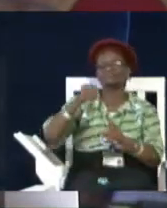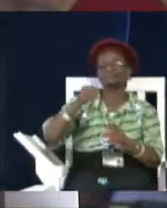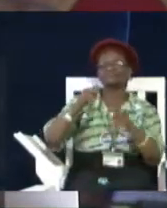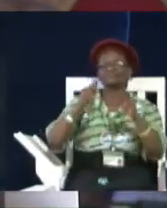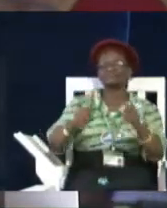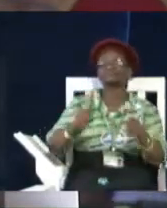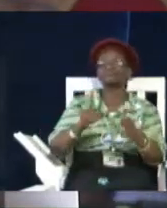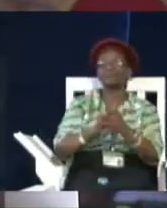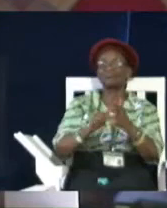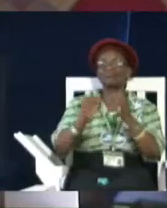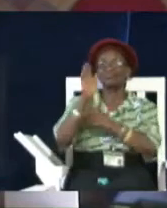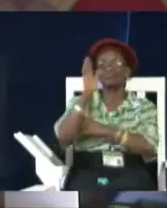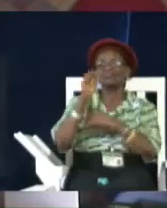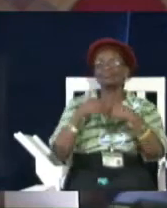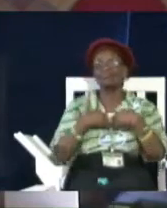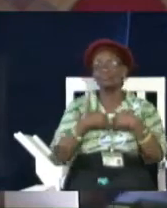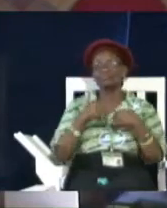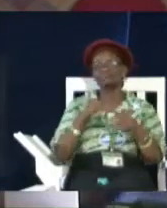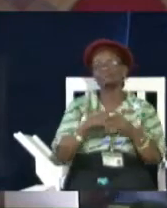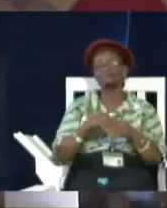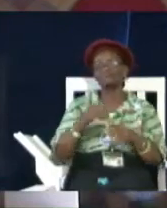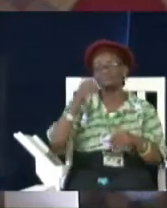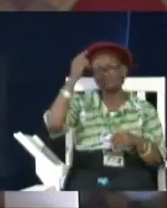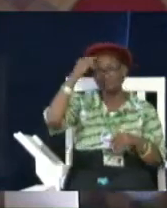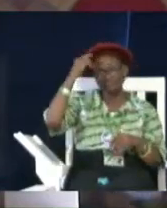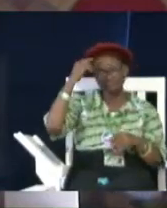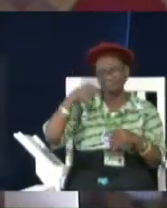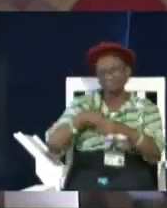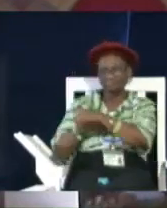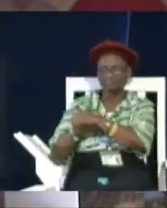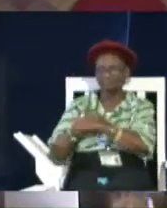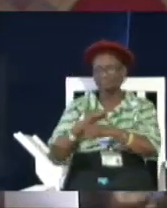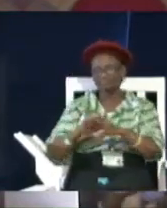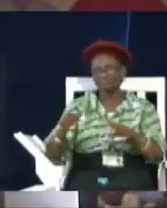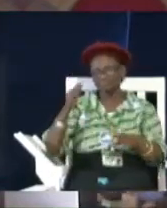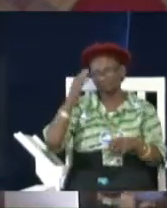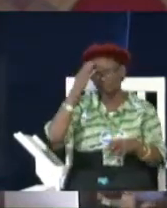God has in mind, I don't know him or her.